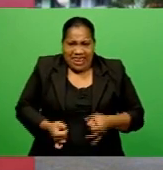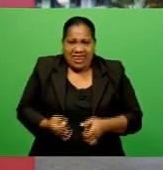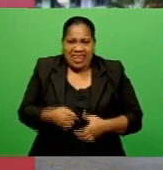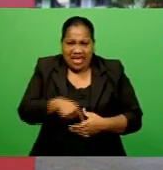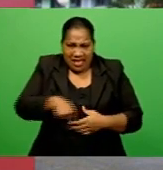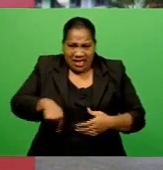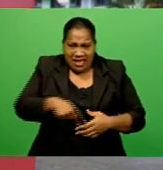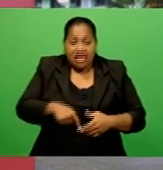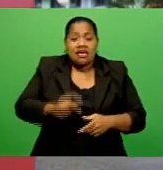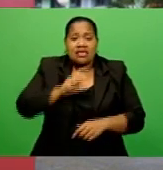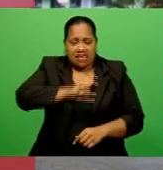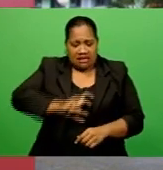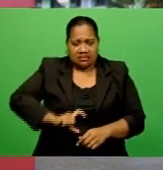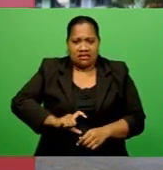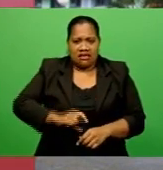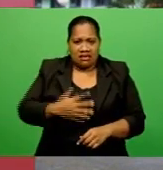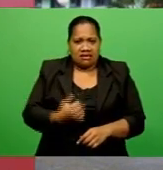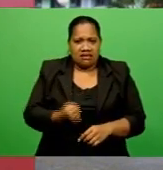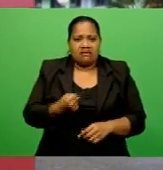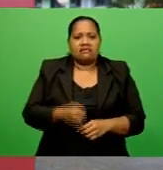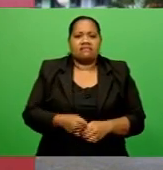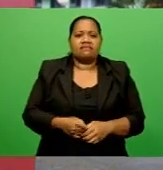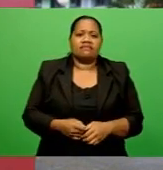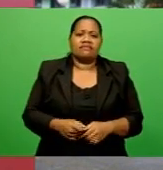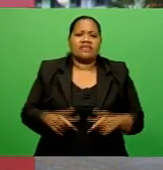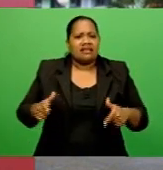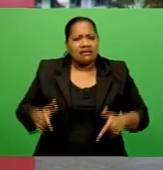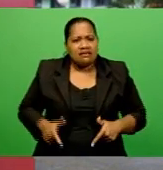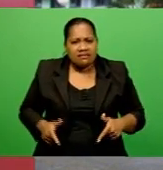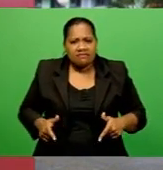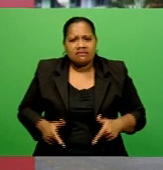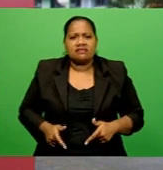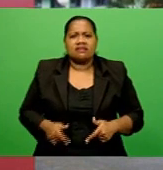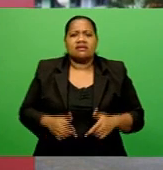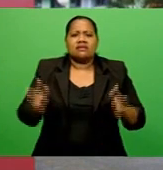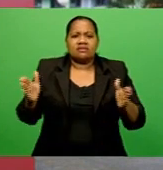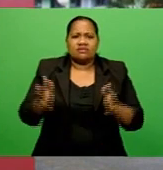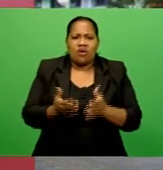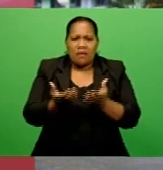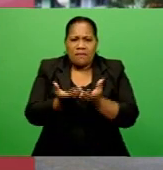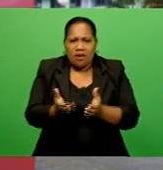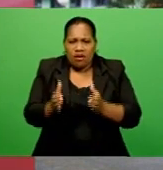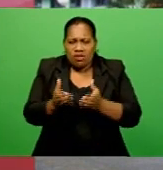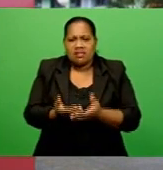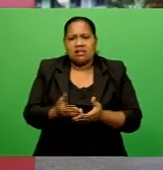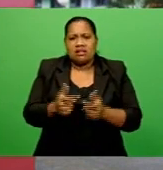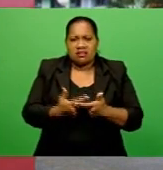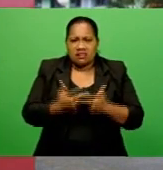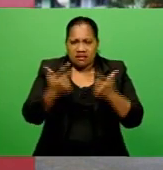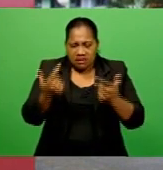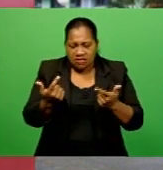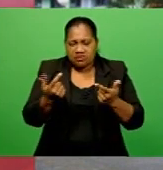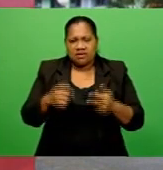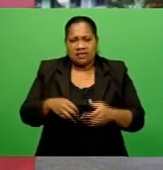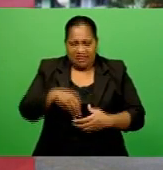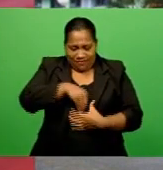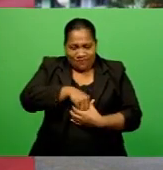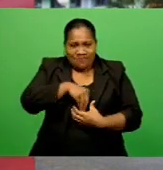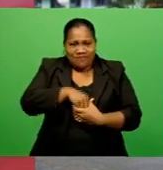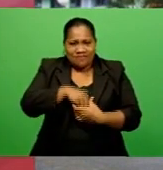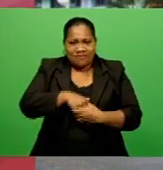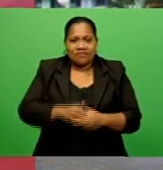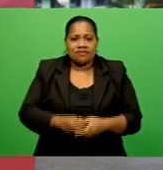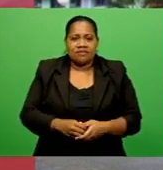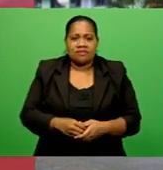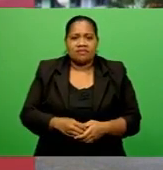esophagus, stomach, liver, pancreas, small bowel, large bowel, and even the appendix. And then